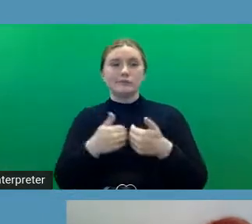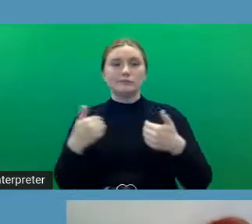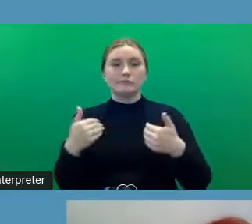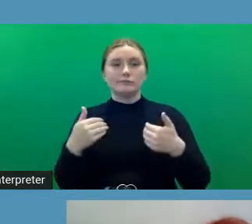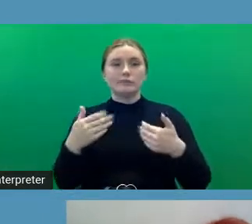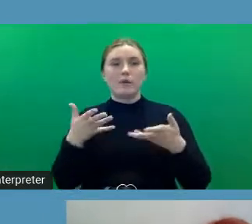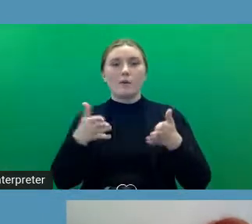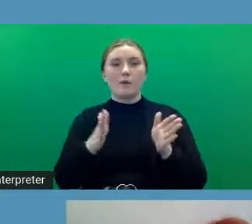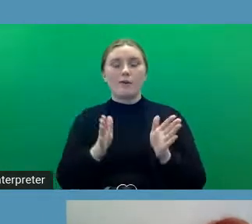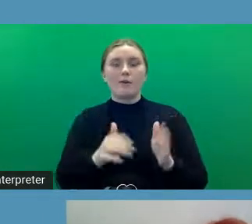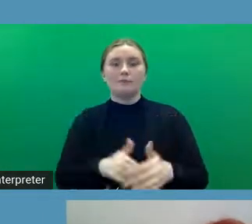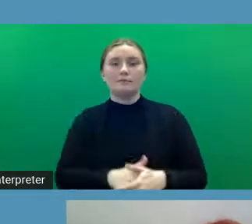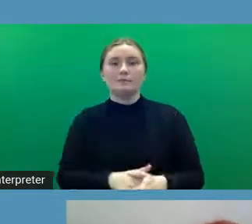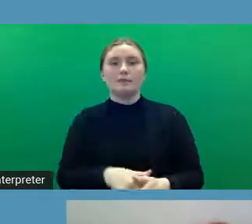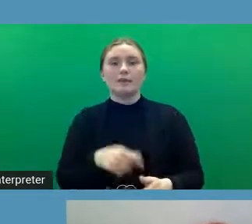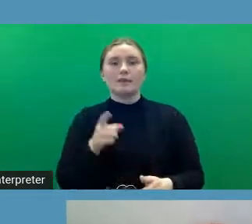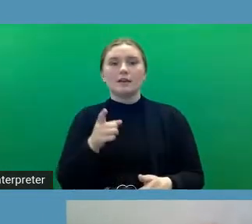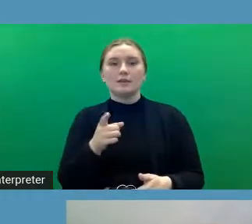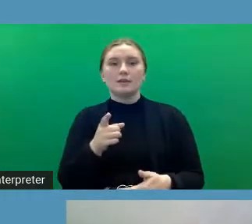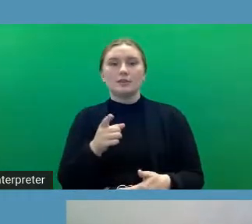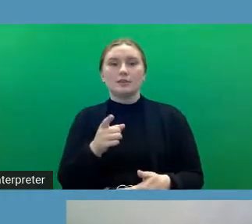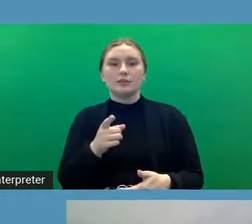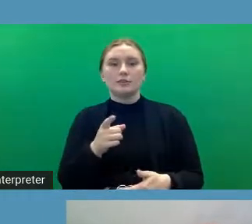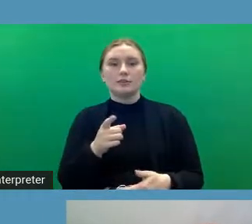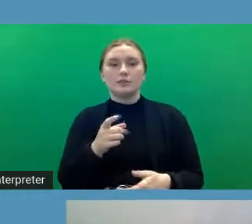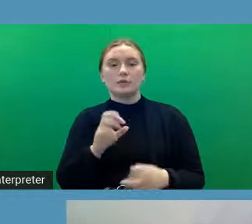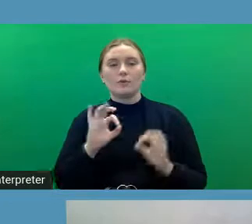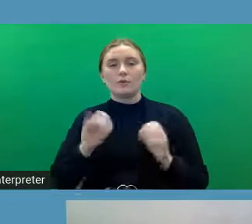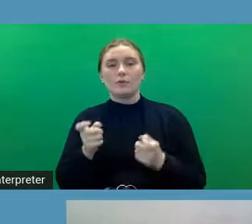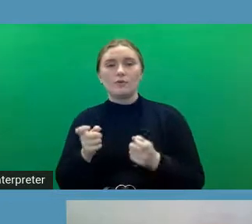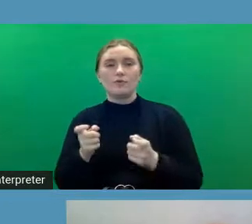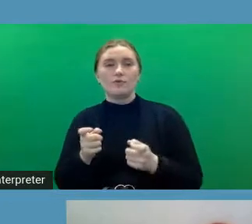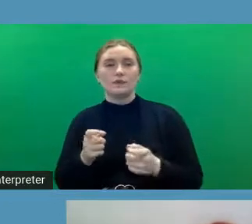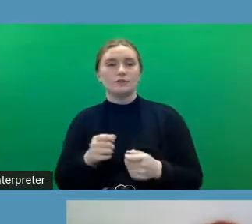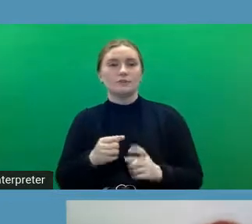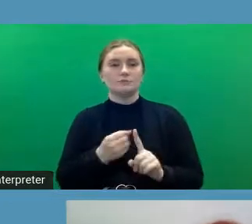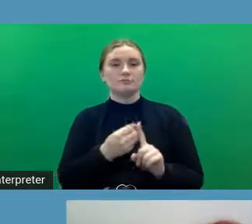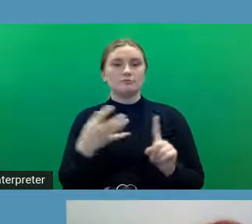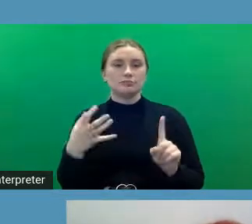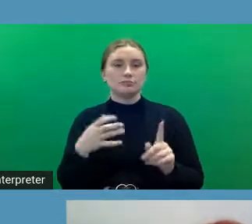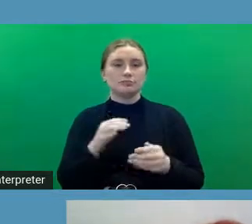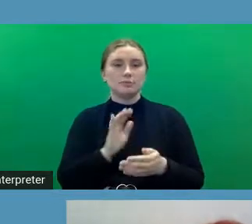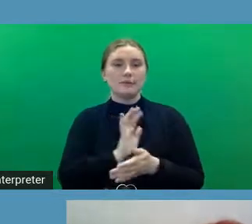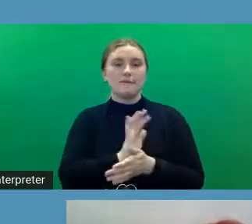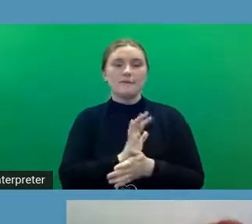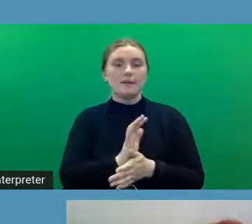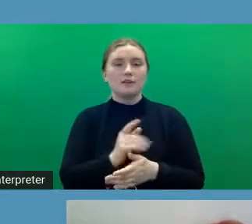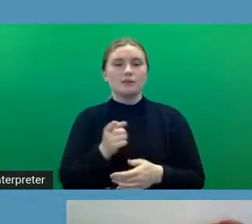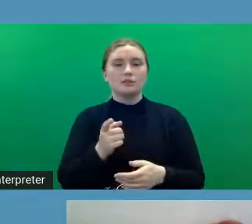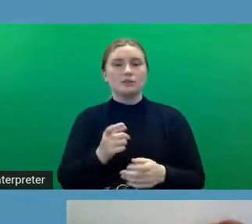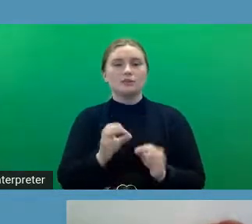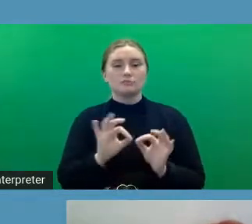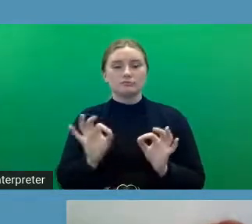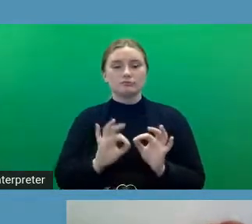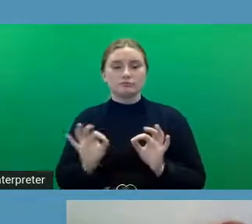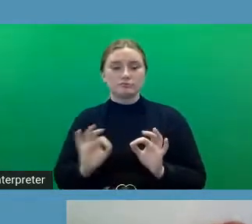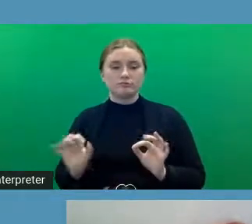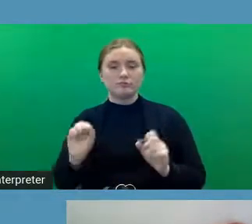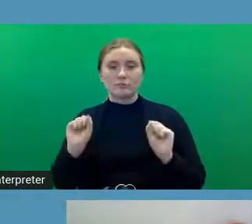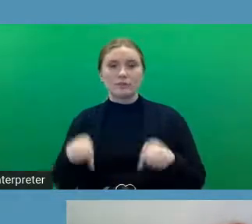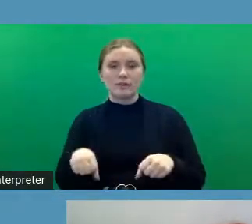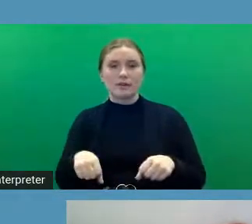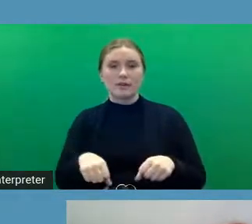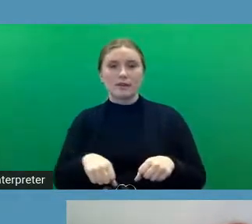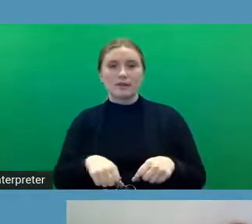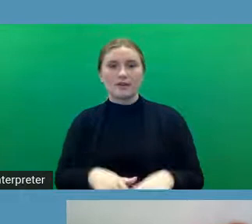Anna said, what you could do is edit the description of the video to put in the link to the described version. That way somebody going to it could at